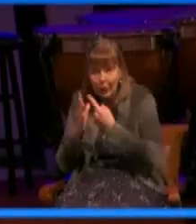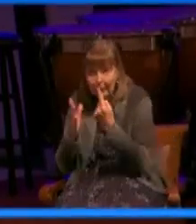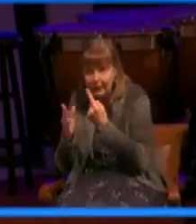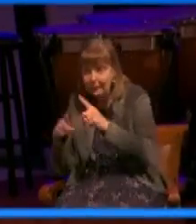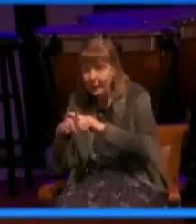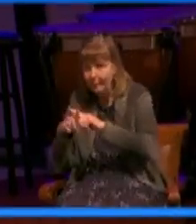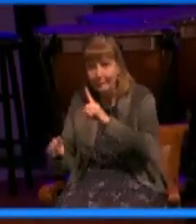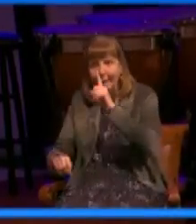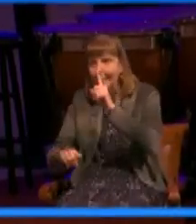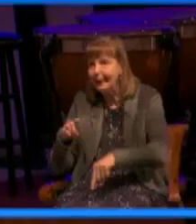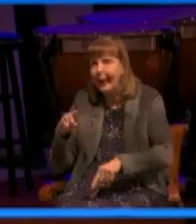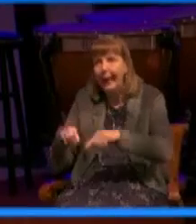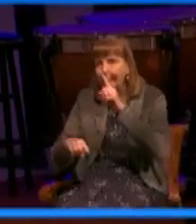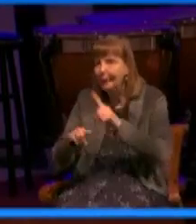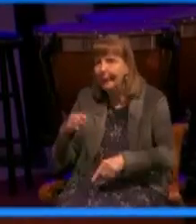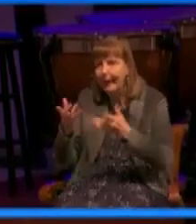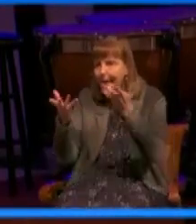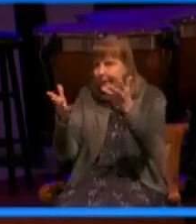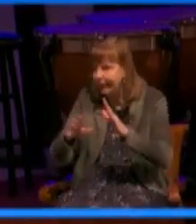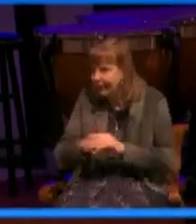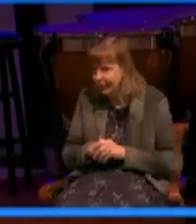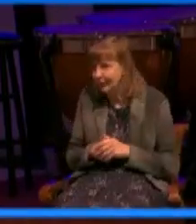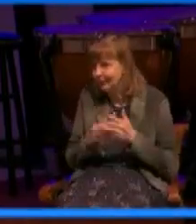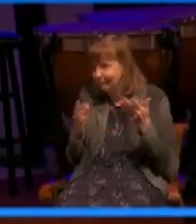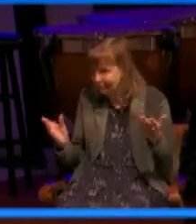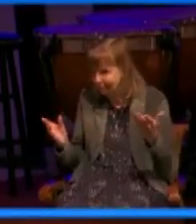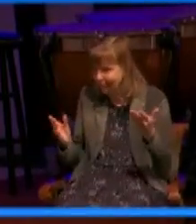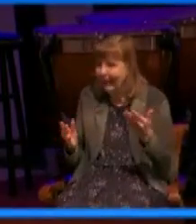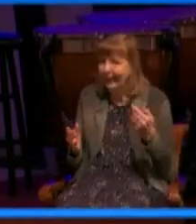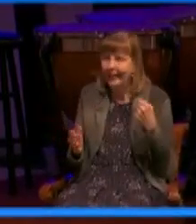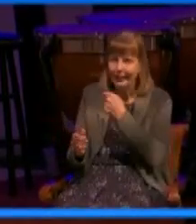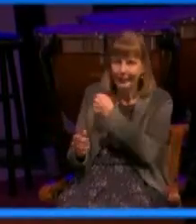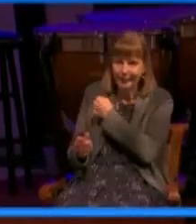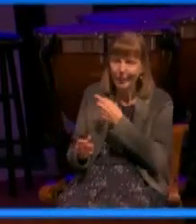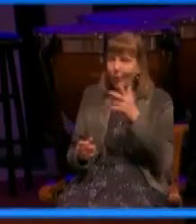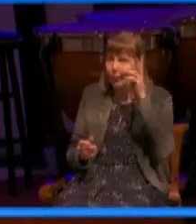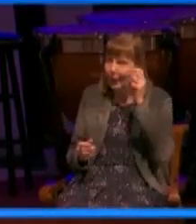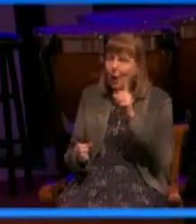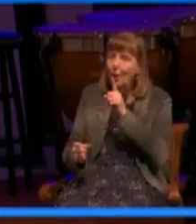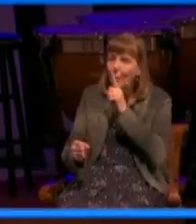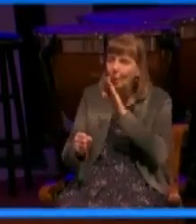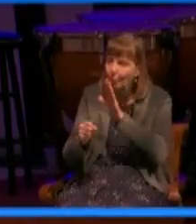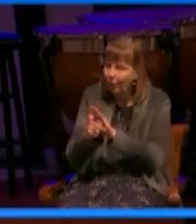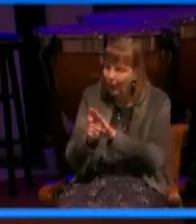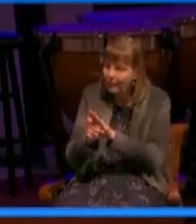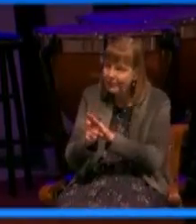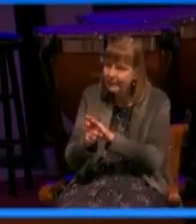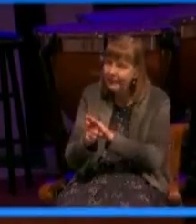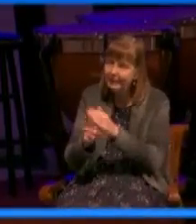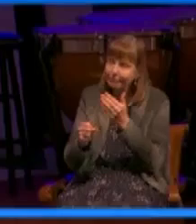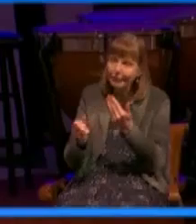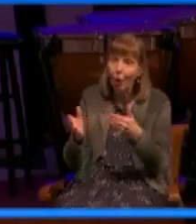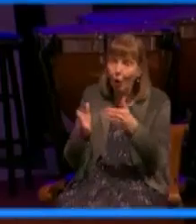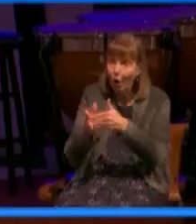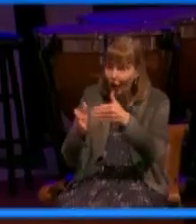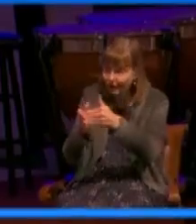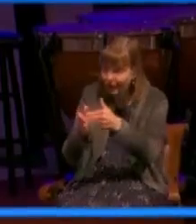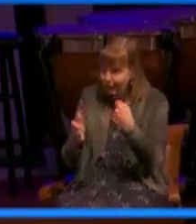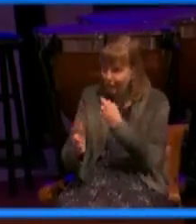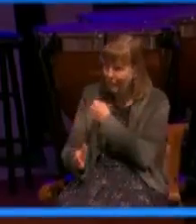understand that when we hear promises, oftentimes in our world, we are leery that they will be fulfilled. We see this in